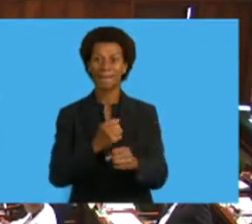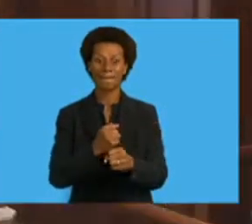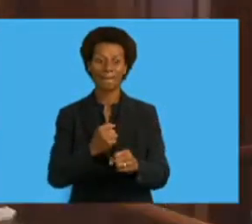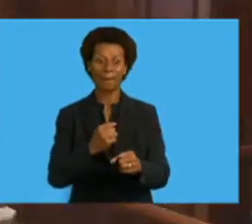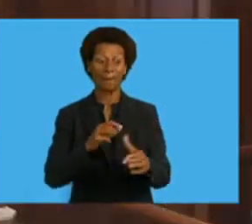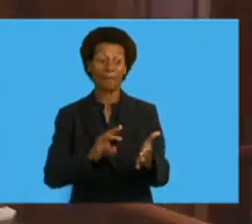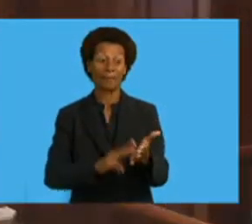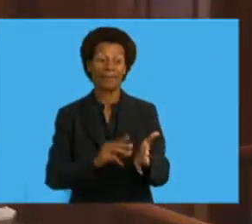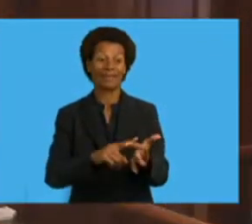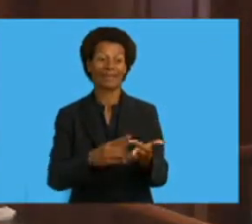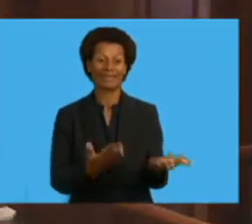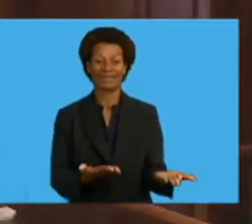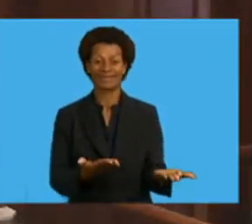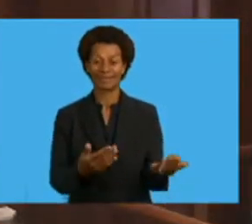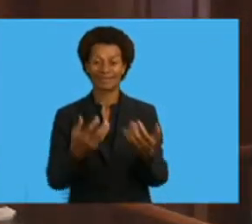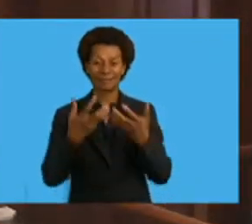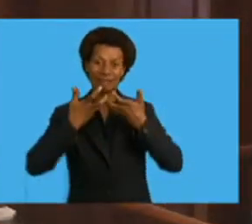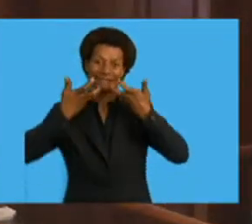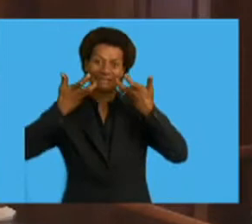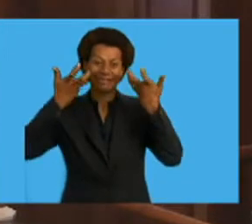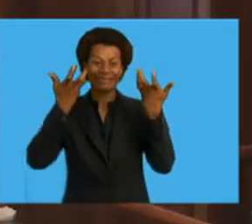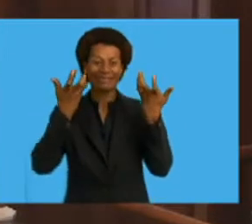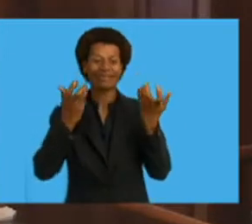morning than usual.